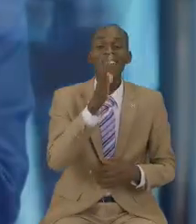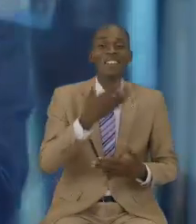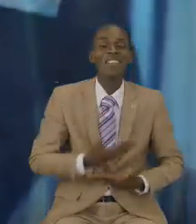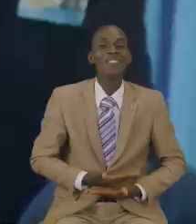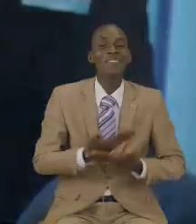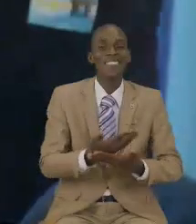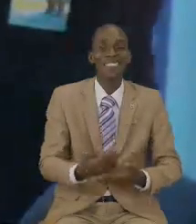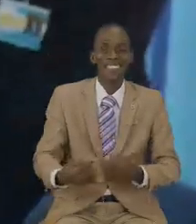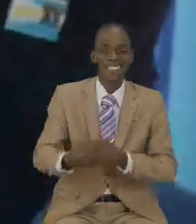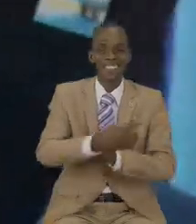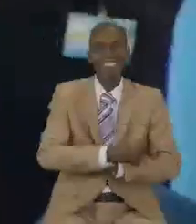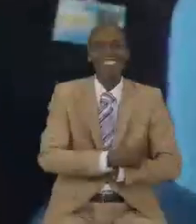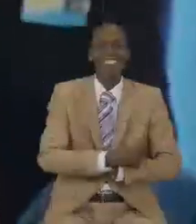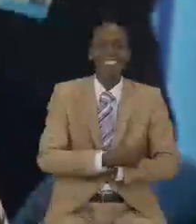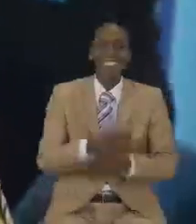birthday.